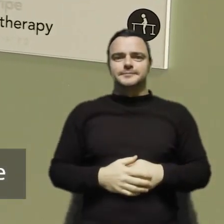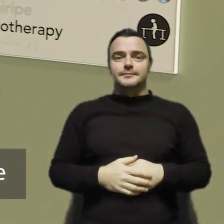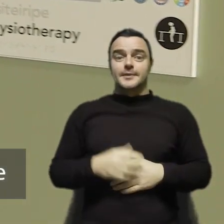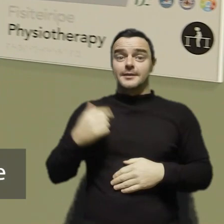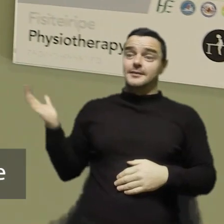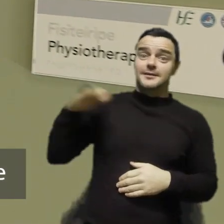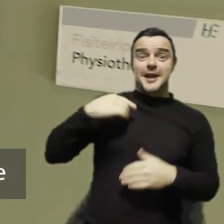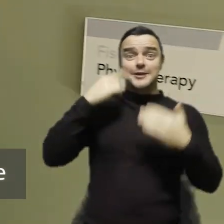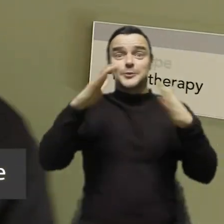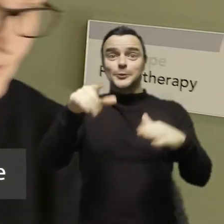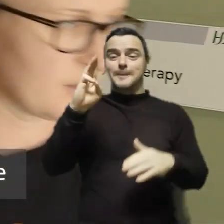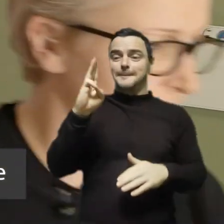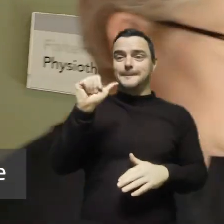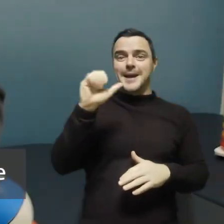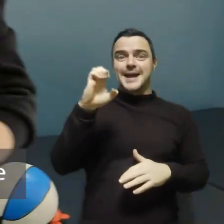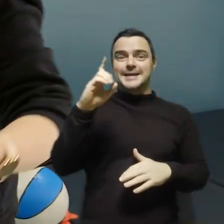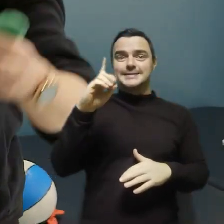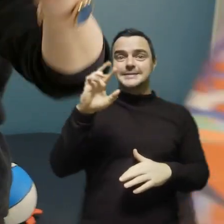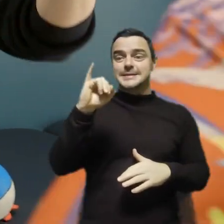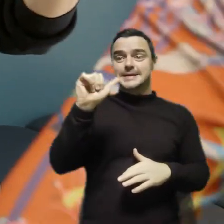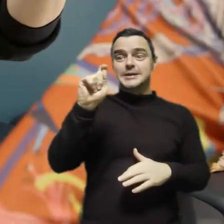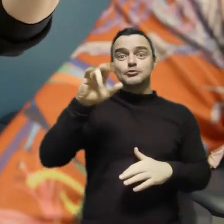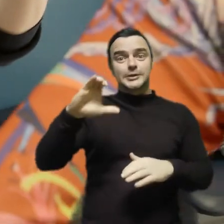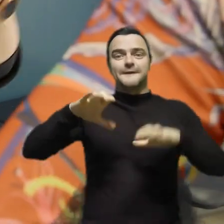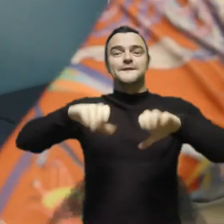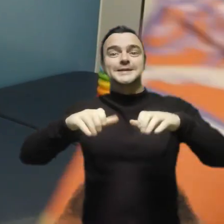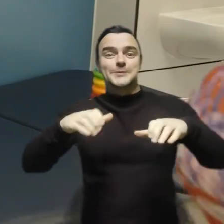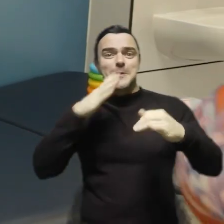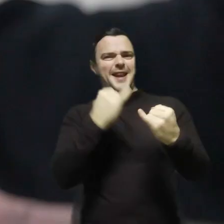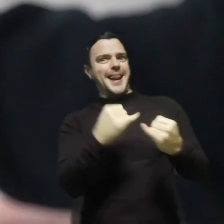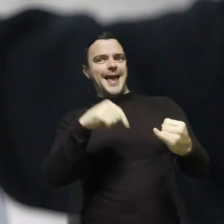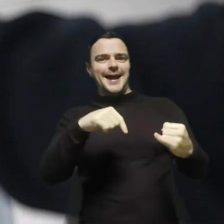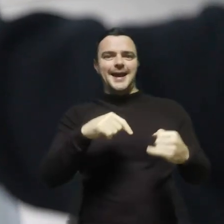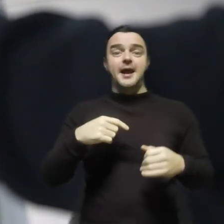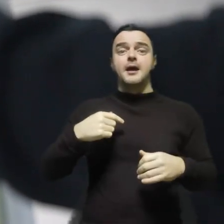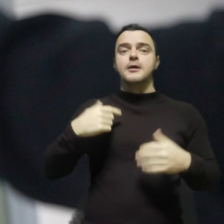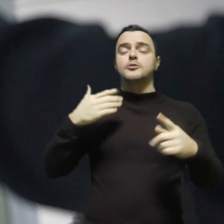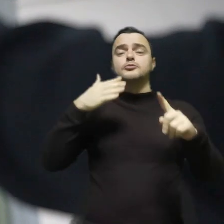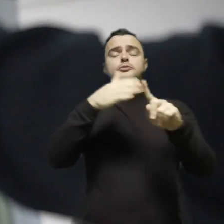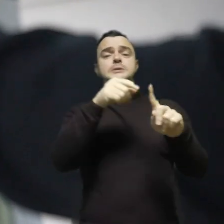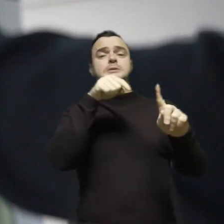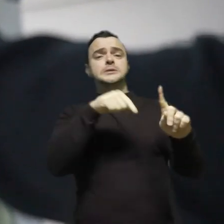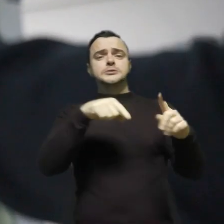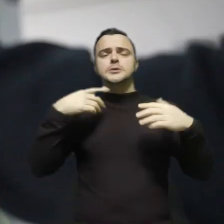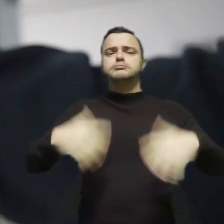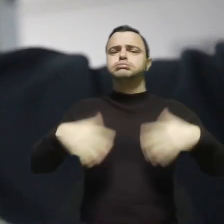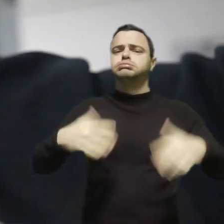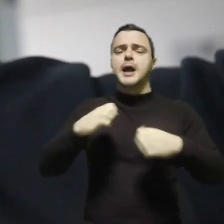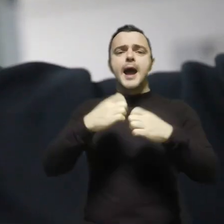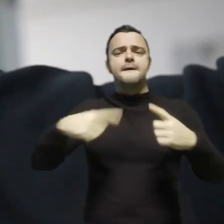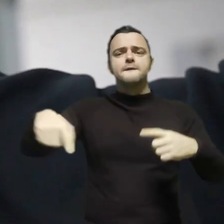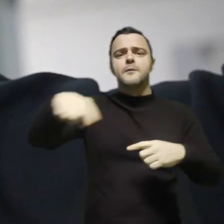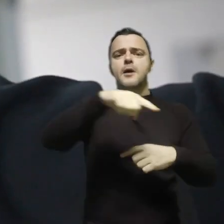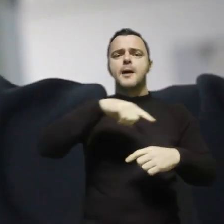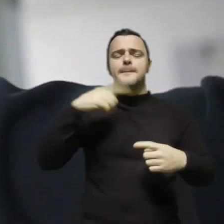what pediatric physio is like. For me, the Reach Out Network is about everyone coming together to be themselves